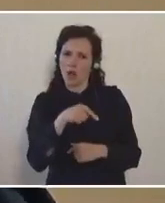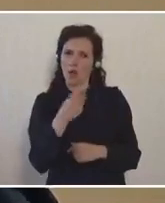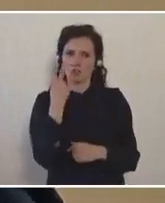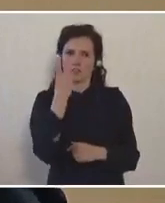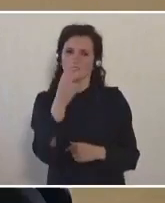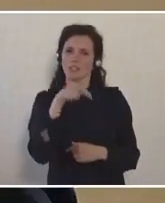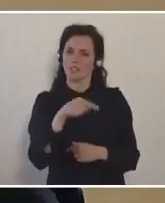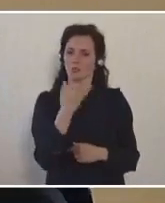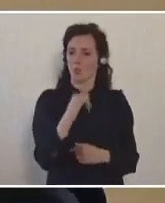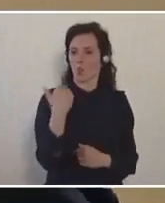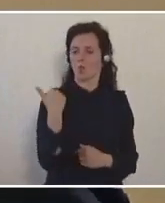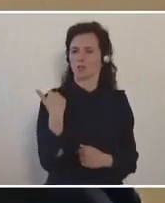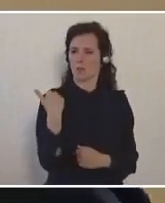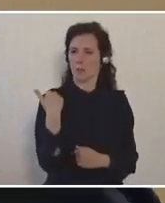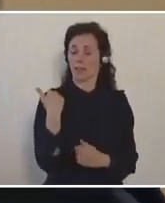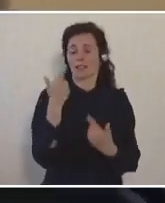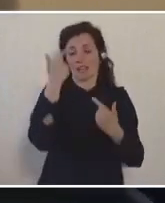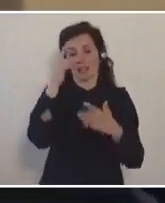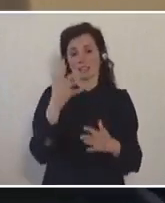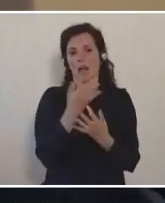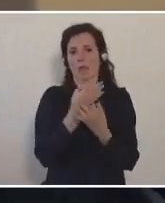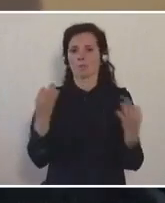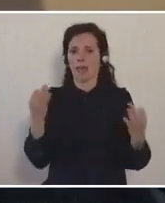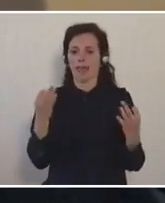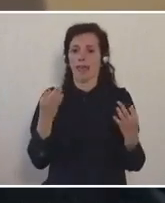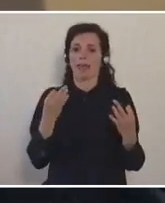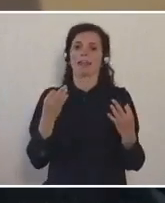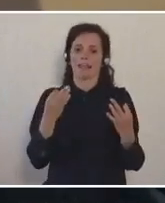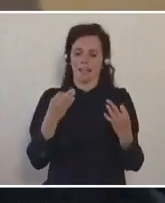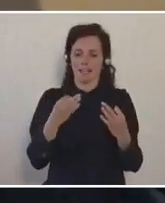that will take place even here across Europe?